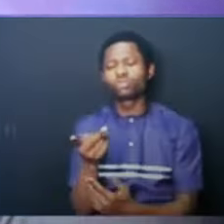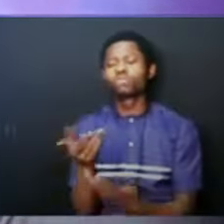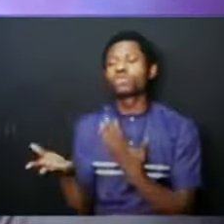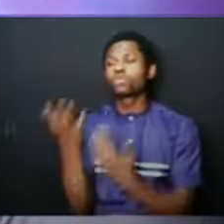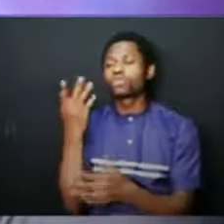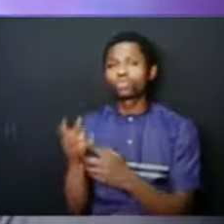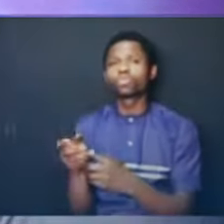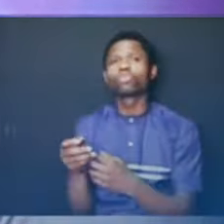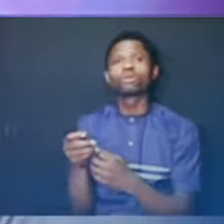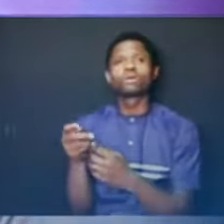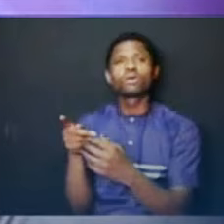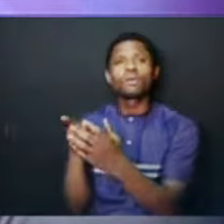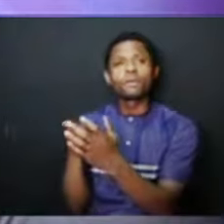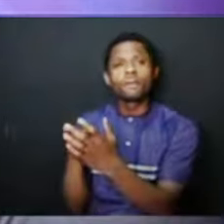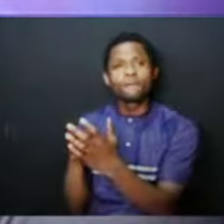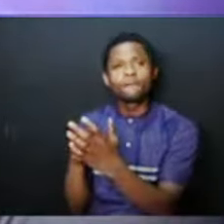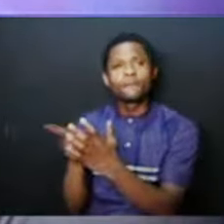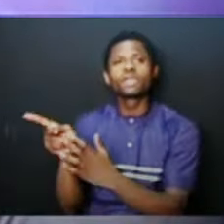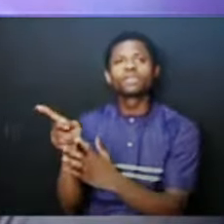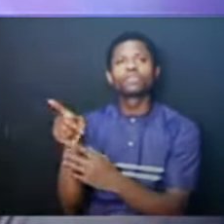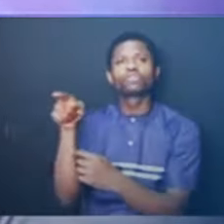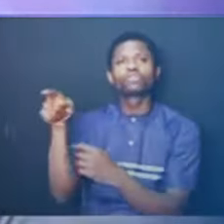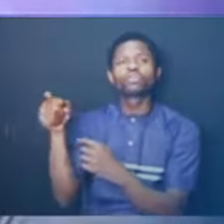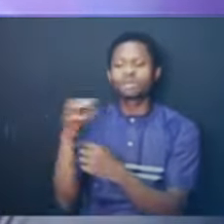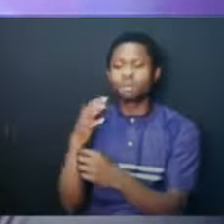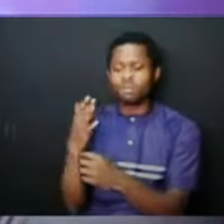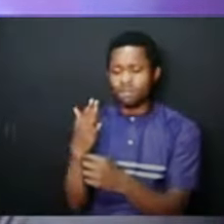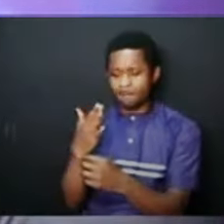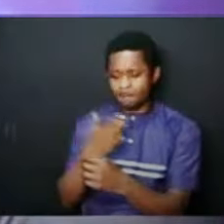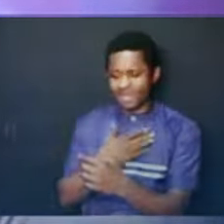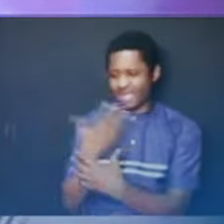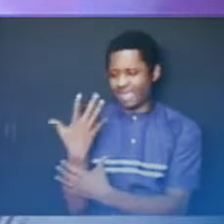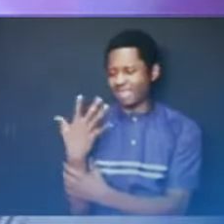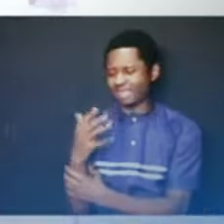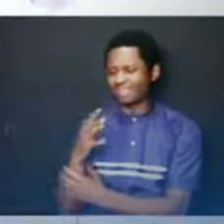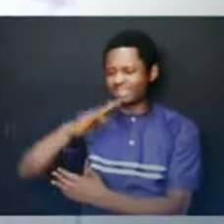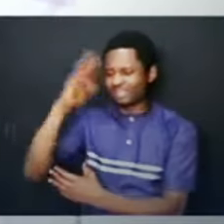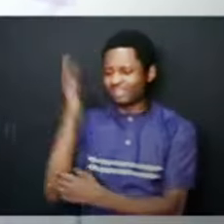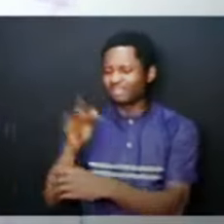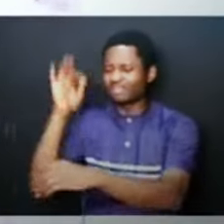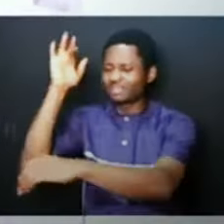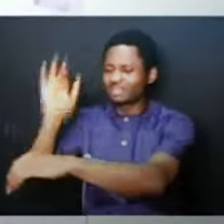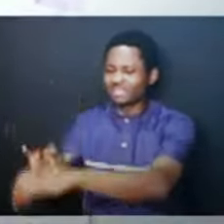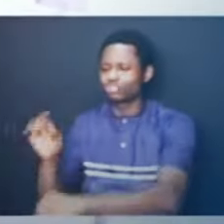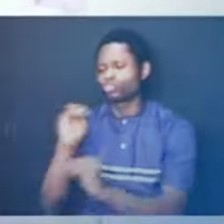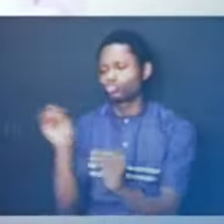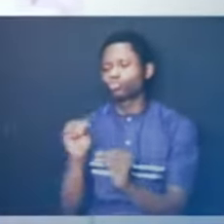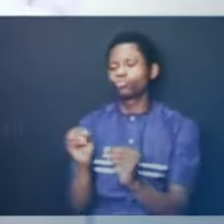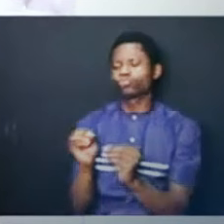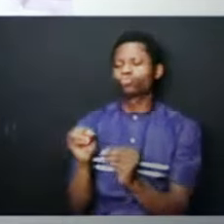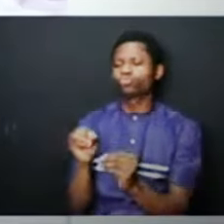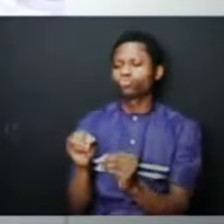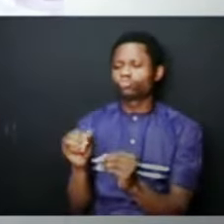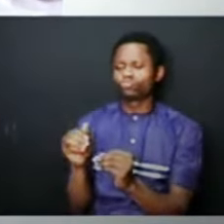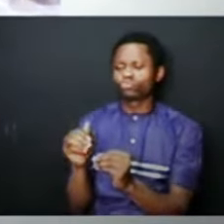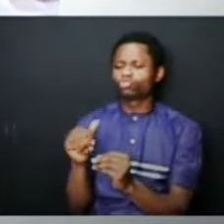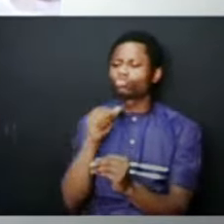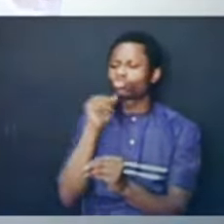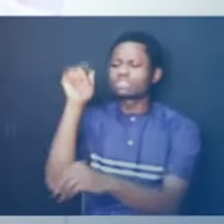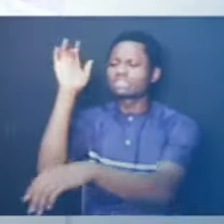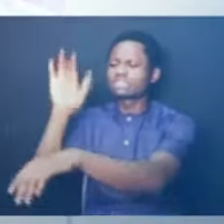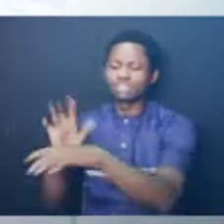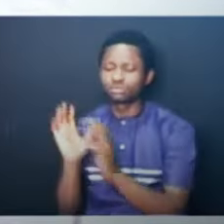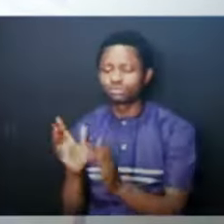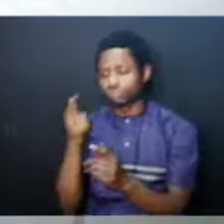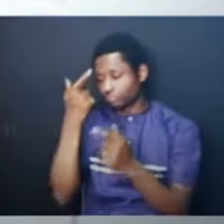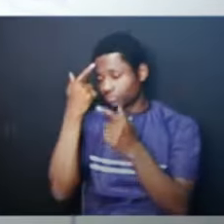me. But my hand will not touch you. Say na David kan e o se urade emu me ne wontem